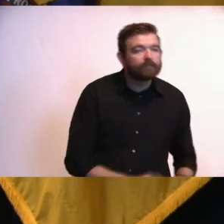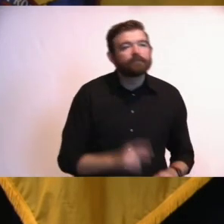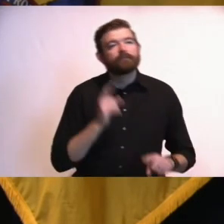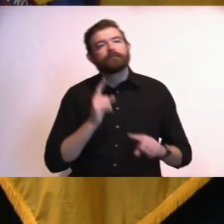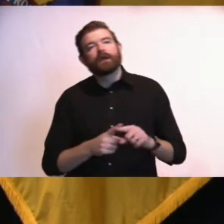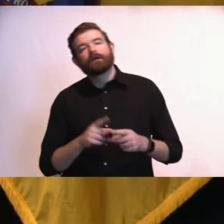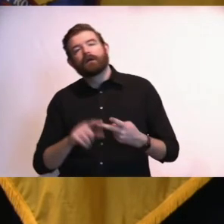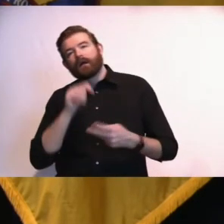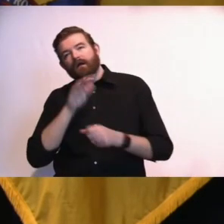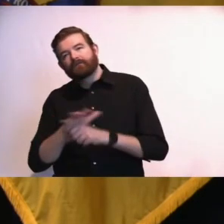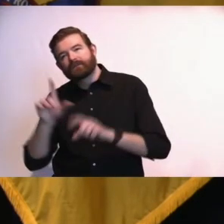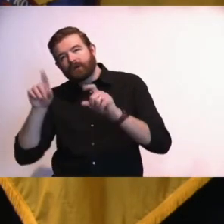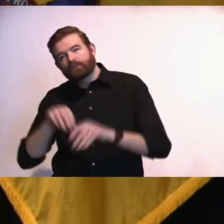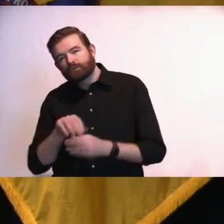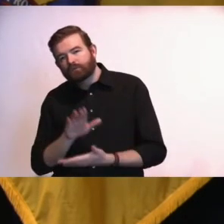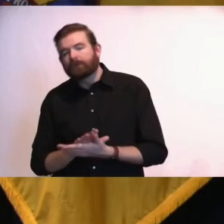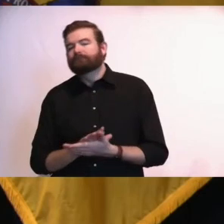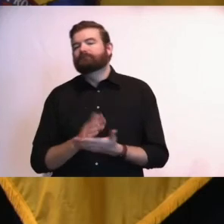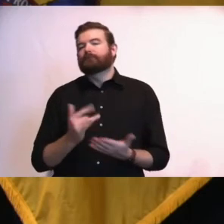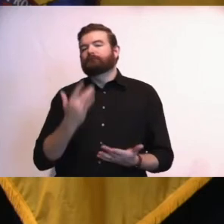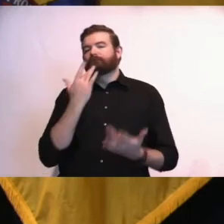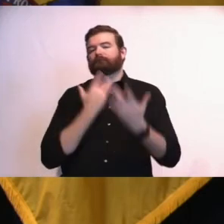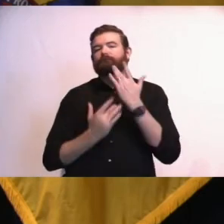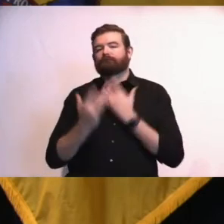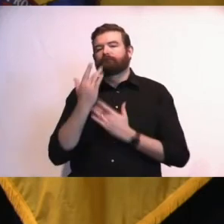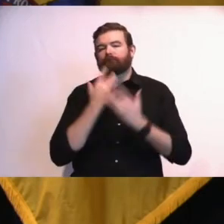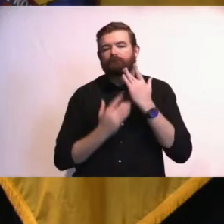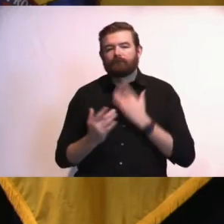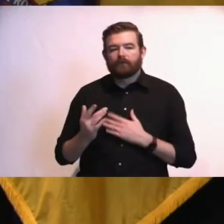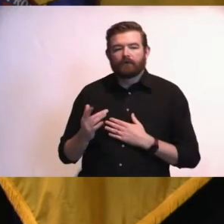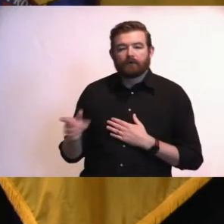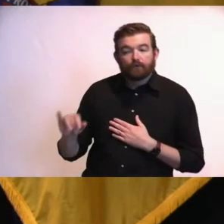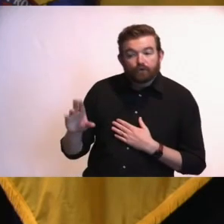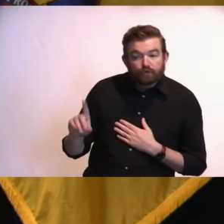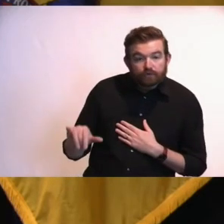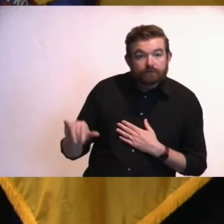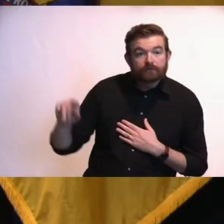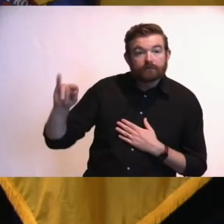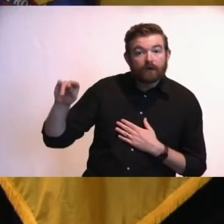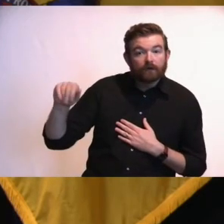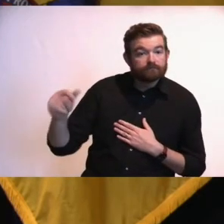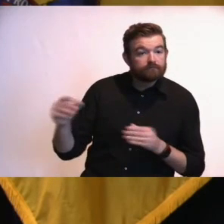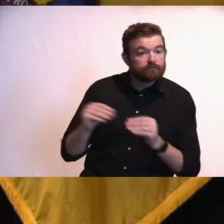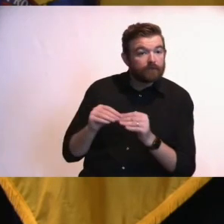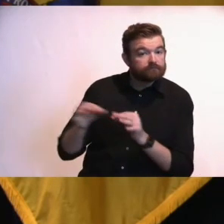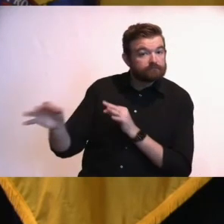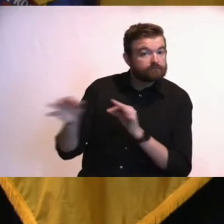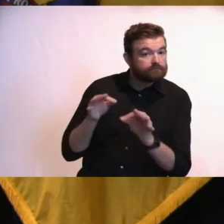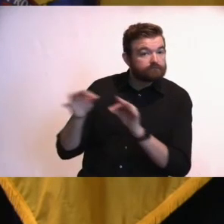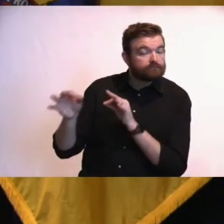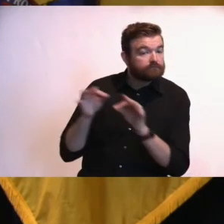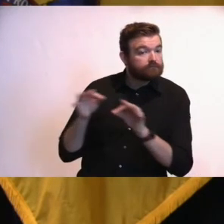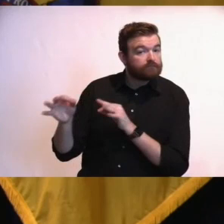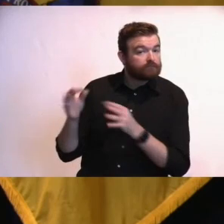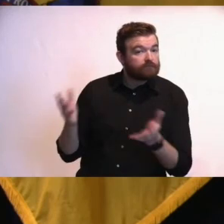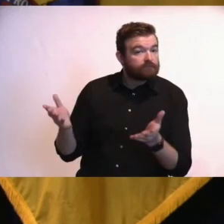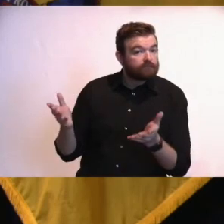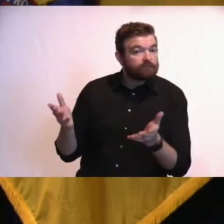Any color, Judy or Tina, on when you might expect peaking? Any update on